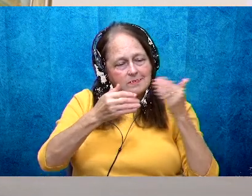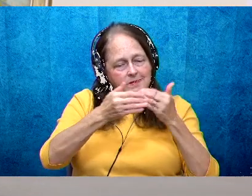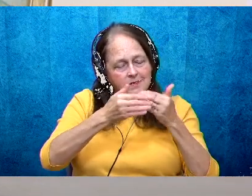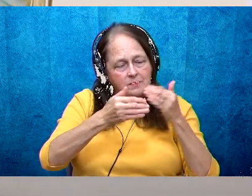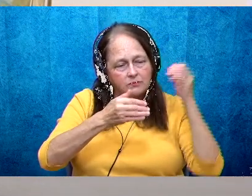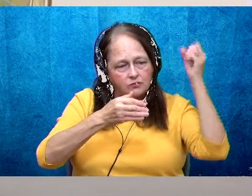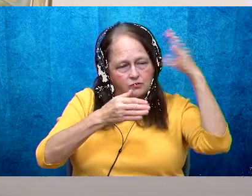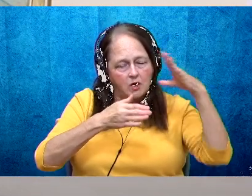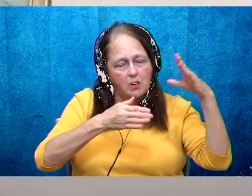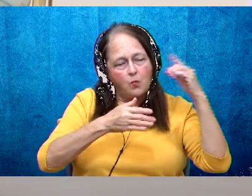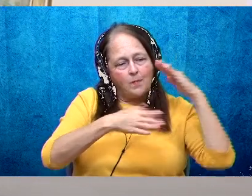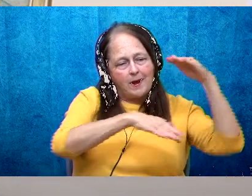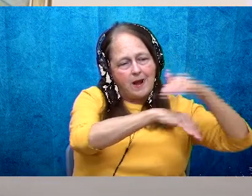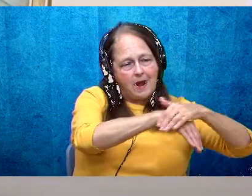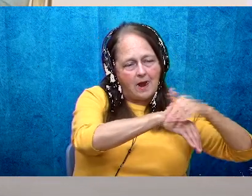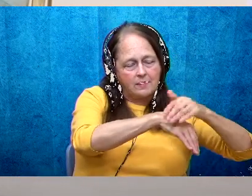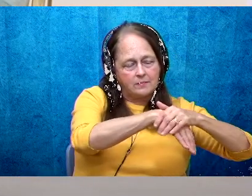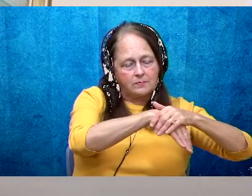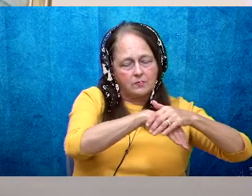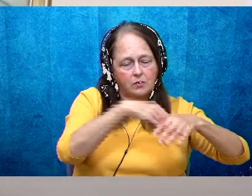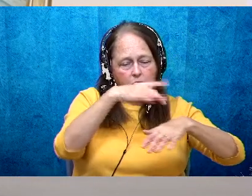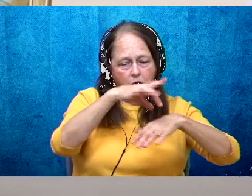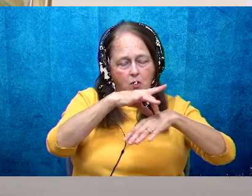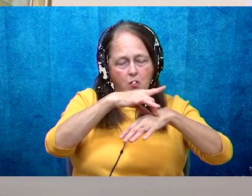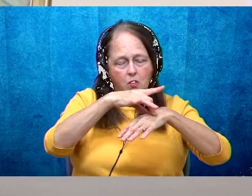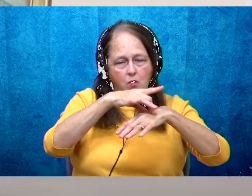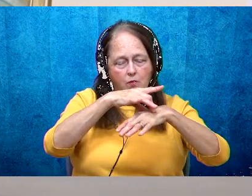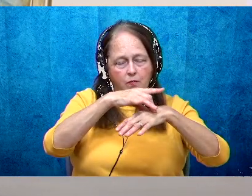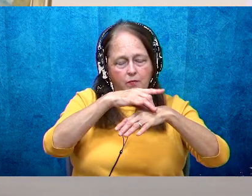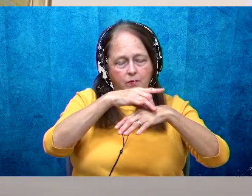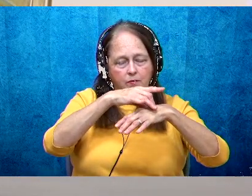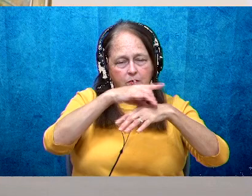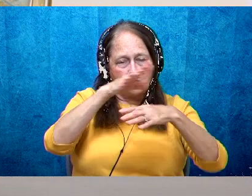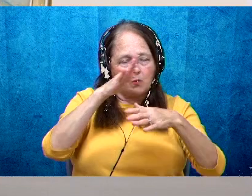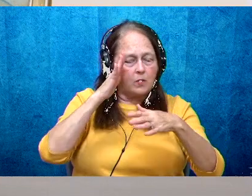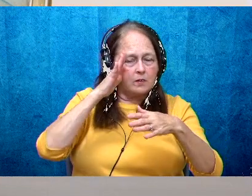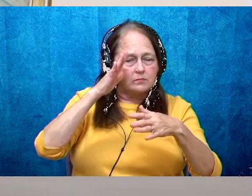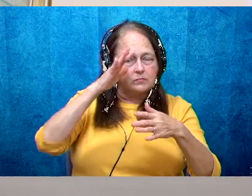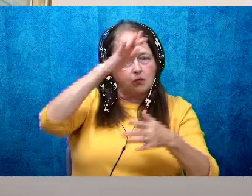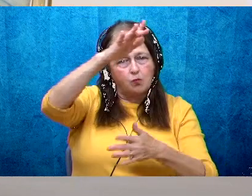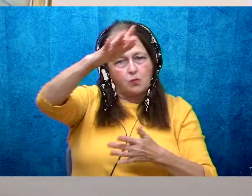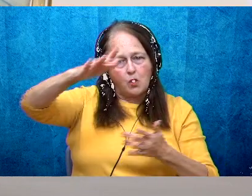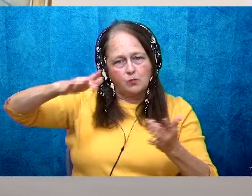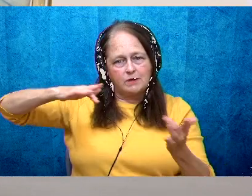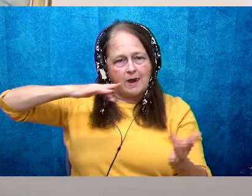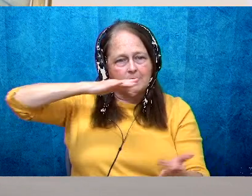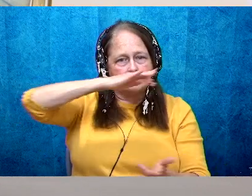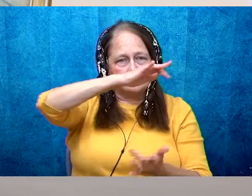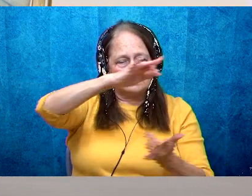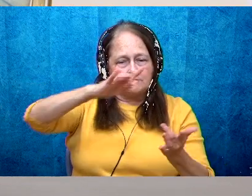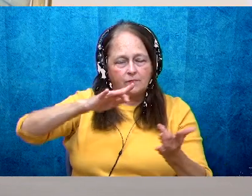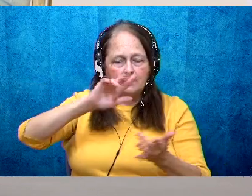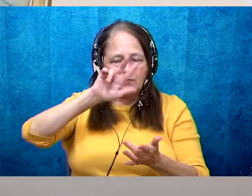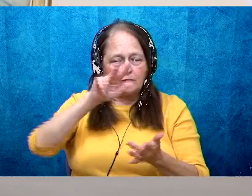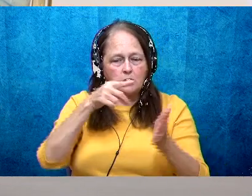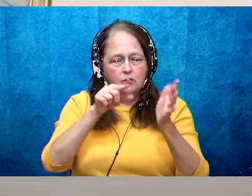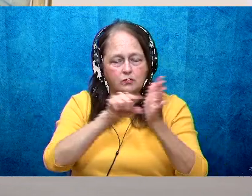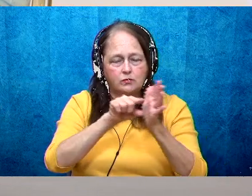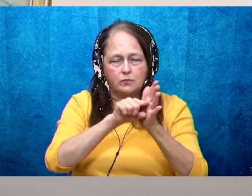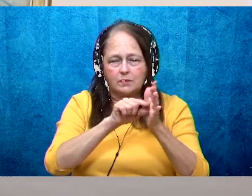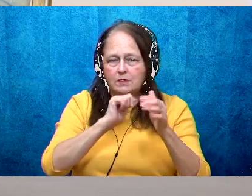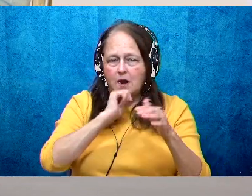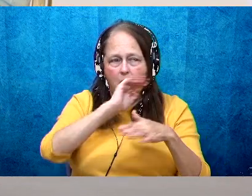as the Earth rotates, the day and night cycle occurs. Now, I hope you learned third quarter that that's not the case for